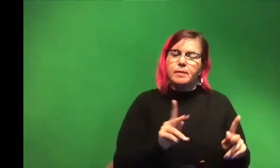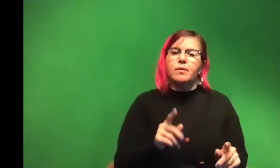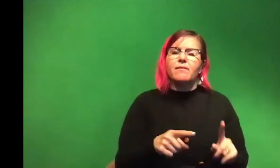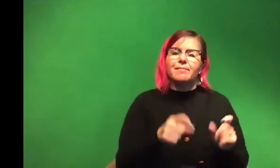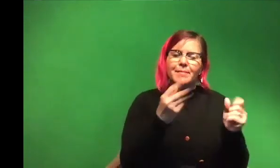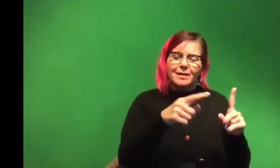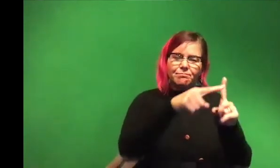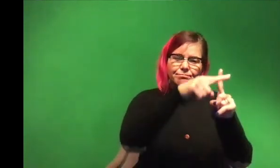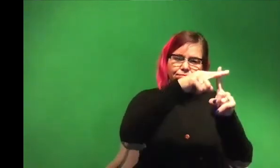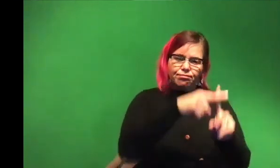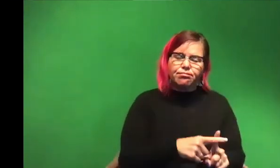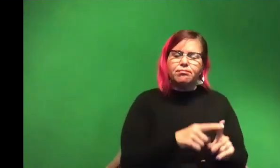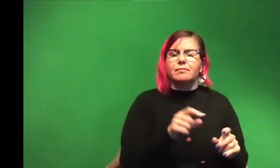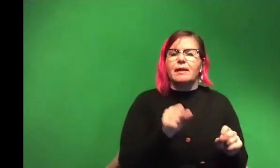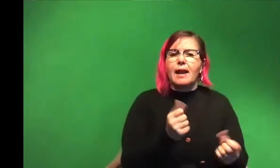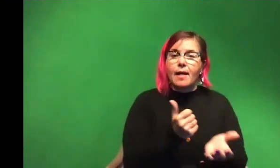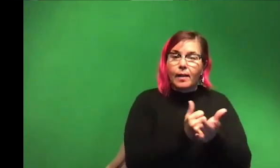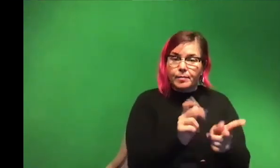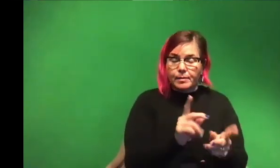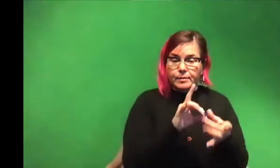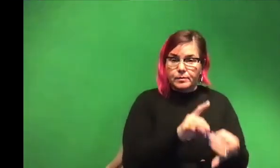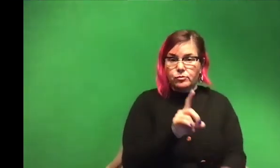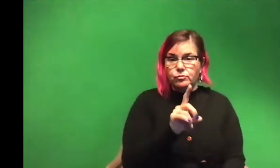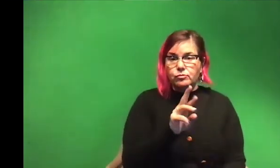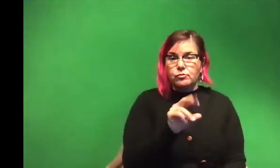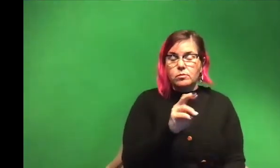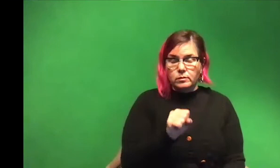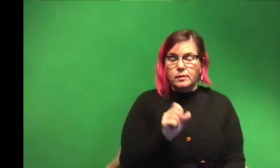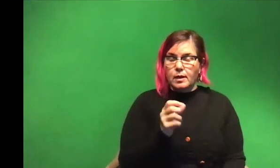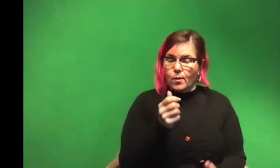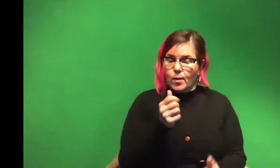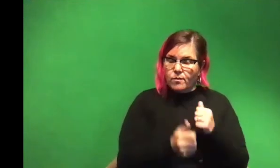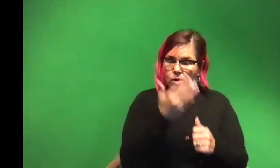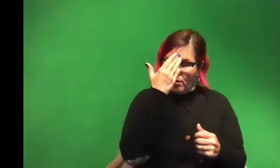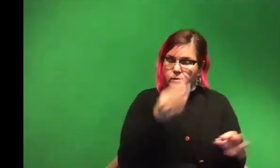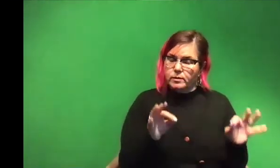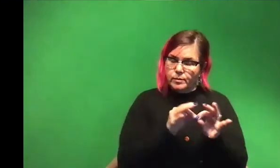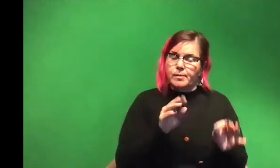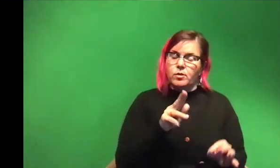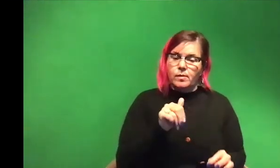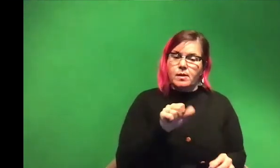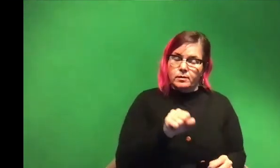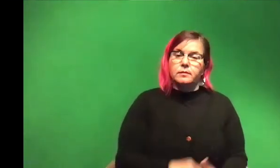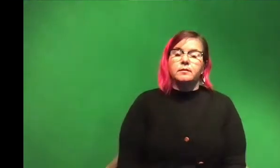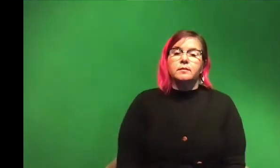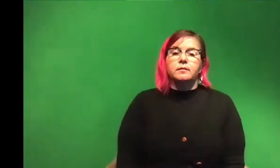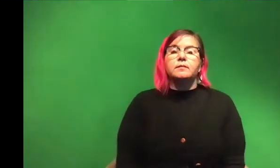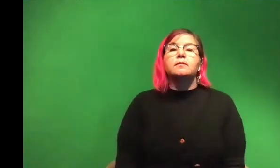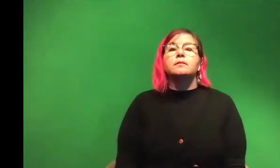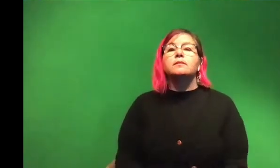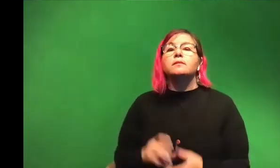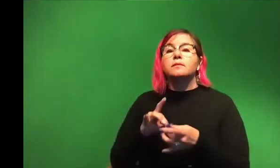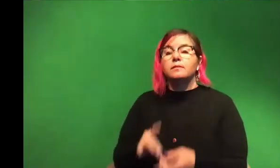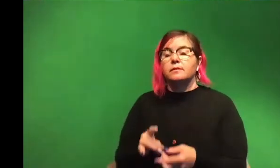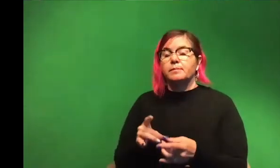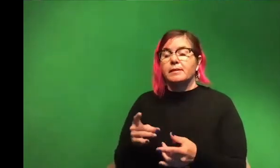use cases where we can help people with drones. So that's what I want everybody to know about UAS. Mhm. As far as what I want people to